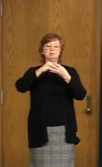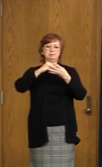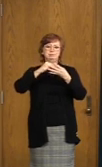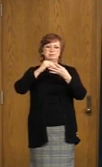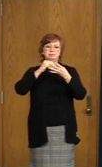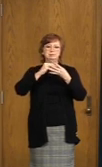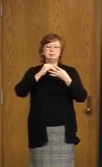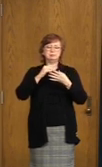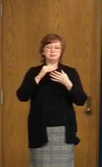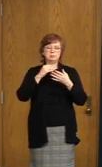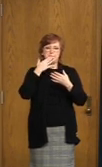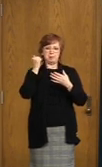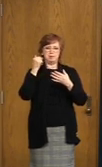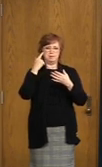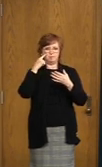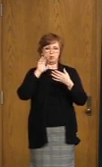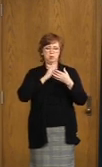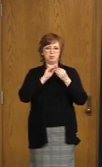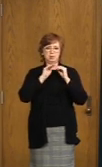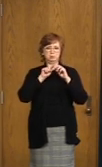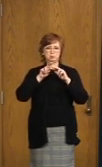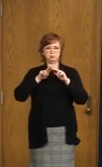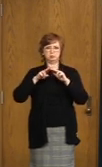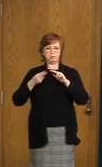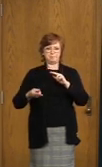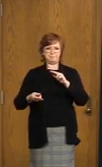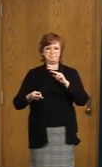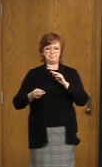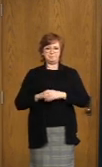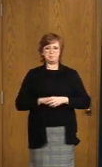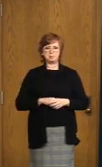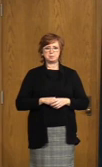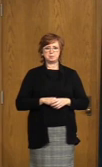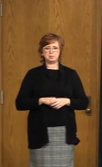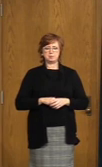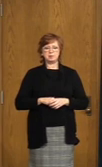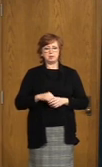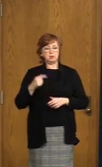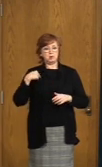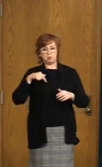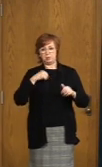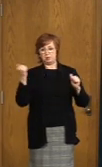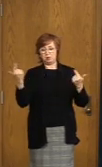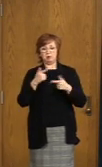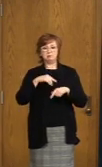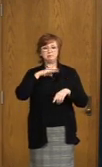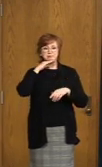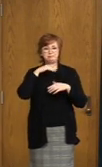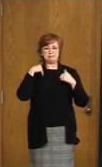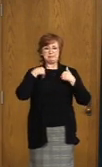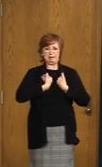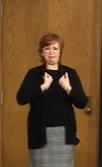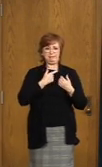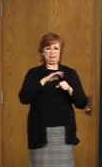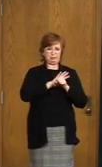position to see case numbers. And we're all tired of COVID, but we have to stay the